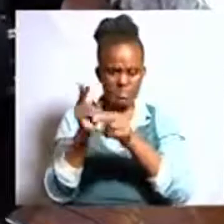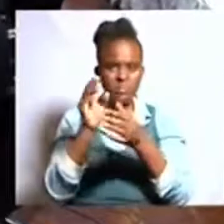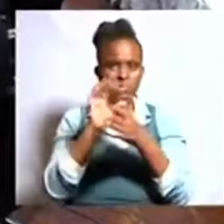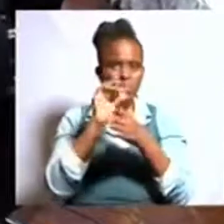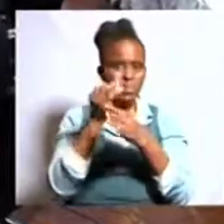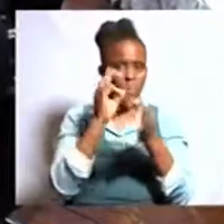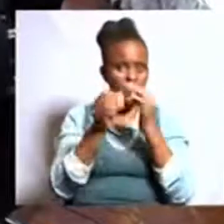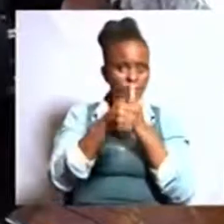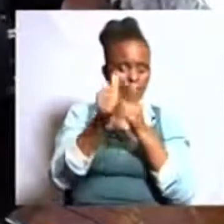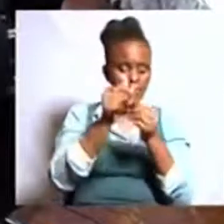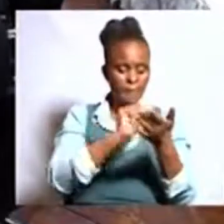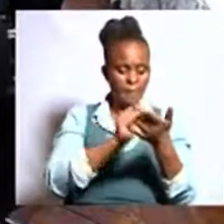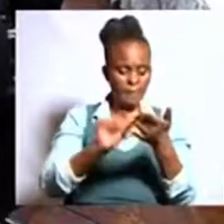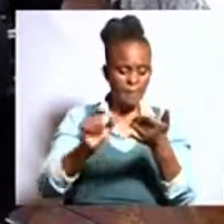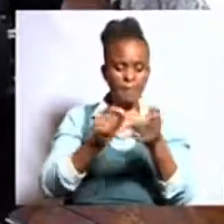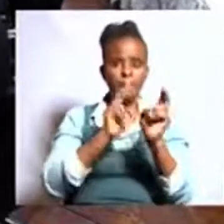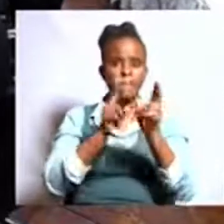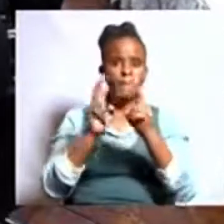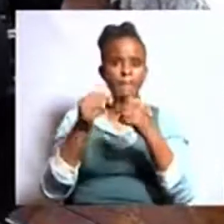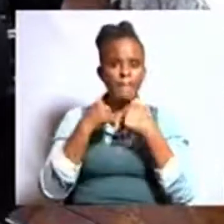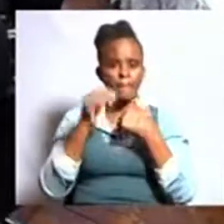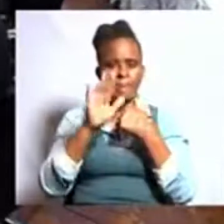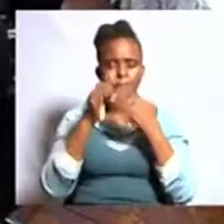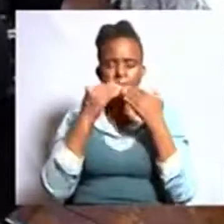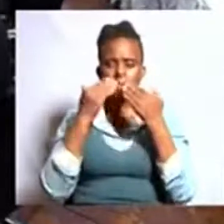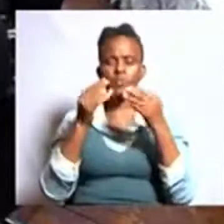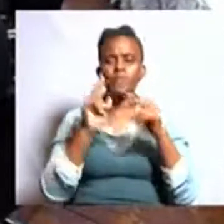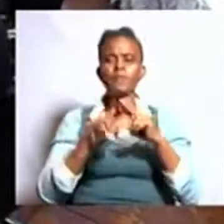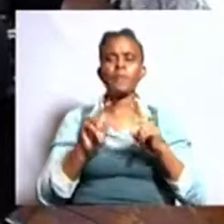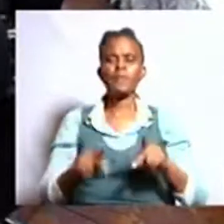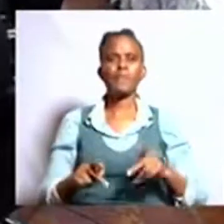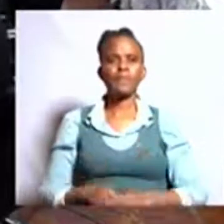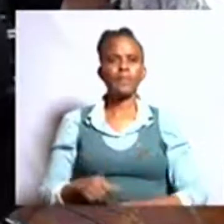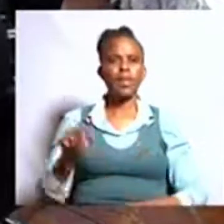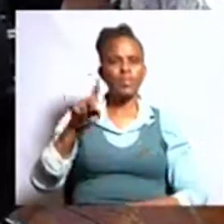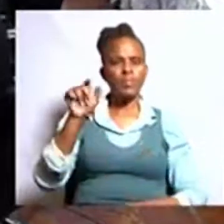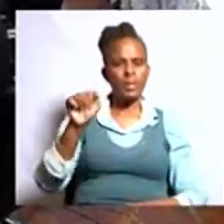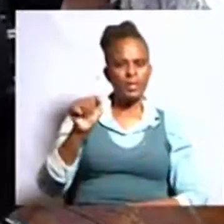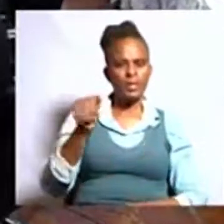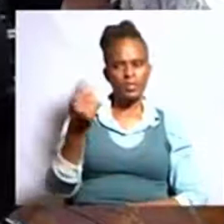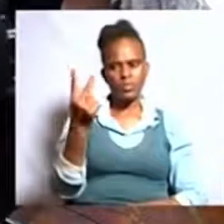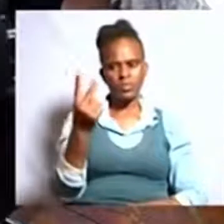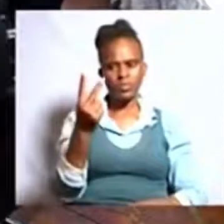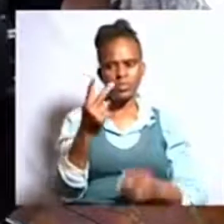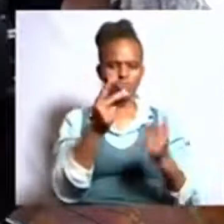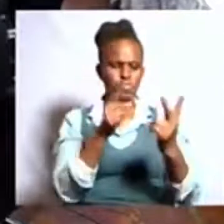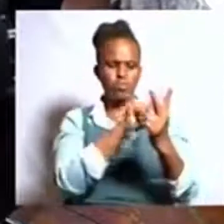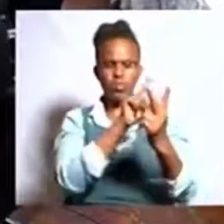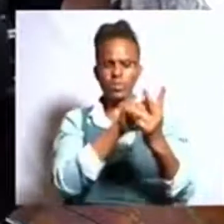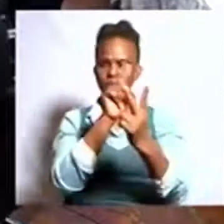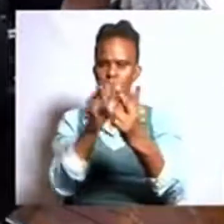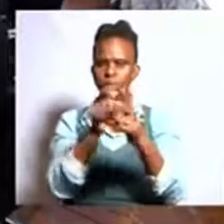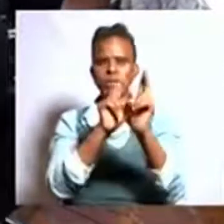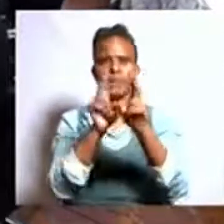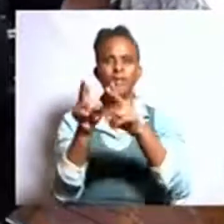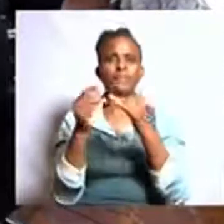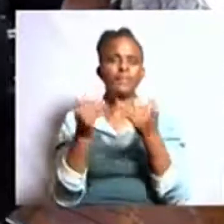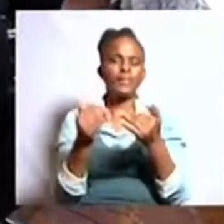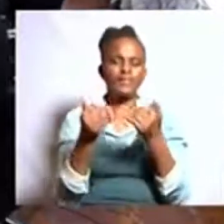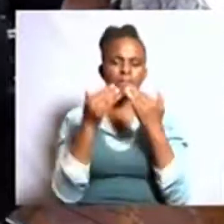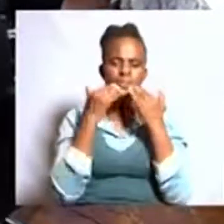wrote, did you get any response? Thank you so much. PS, take up the 2 questions. Thank you very much.